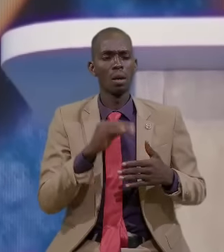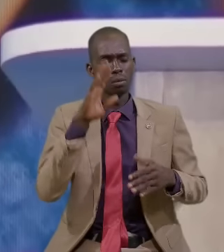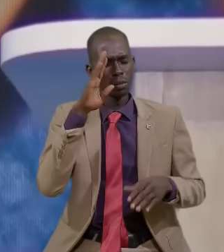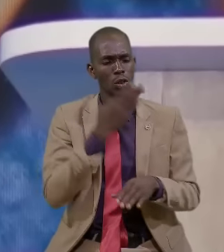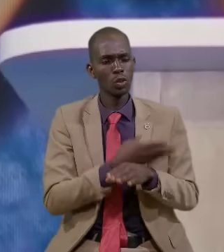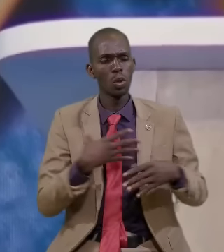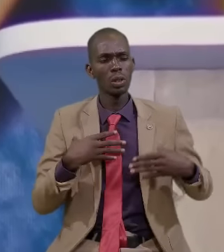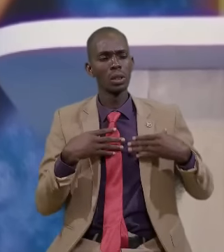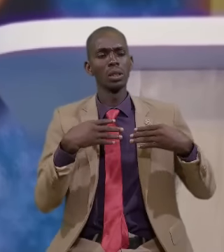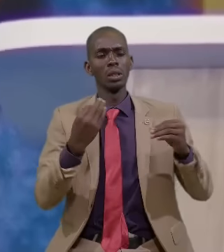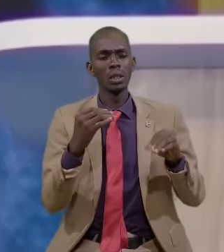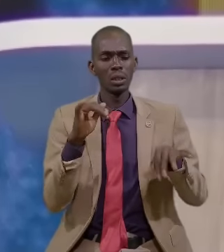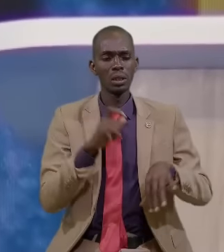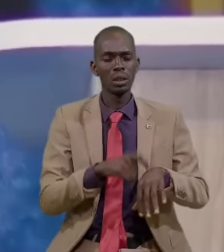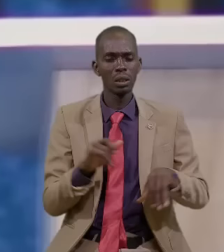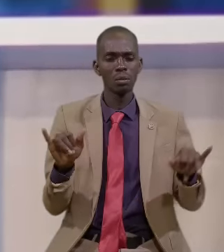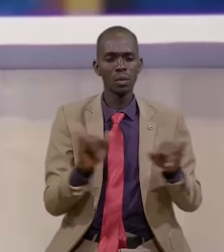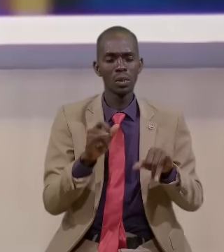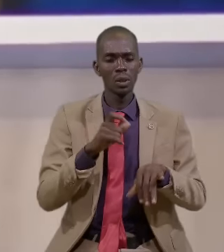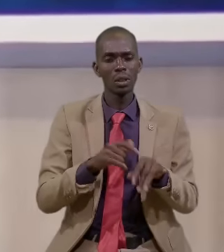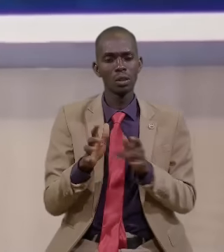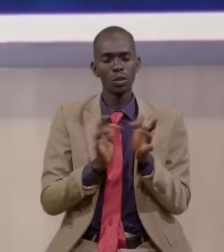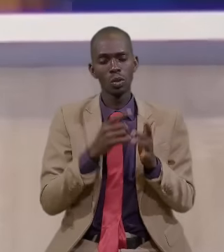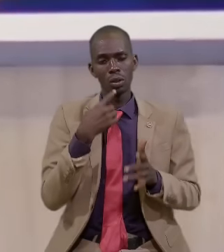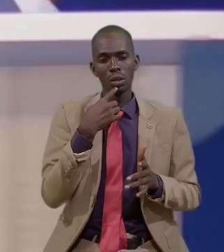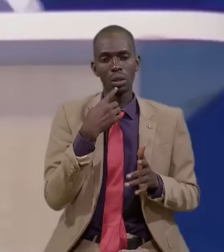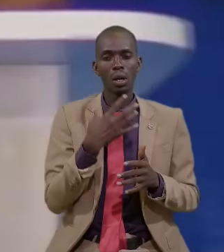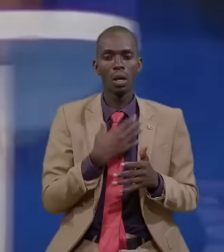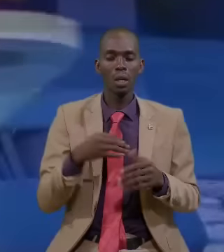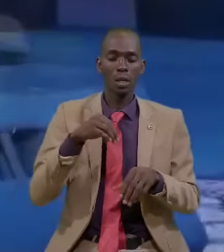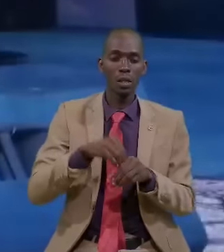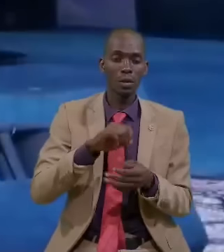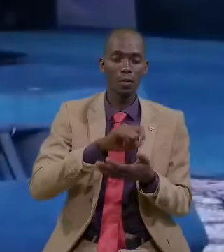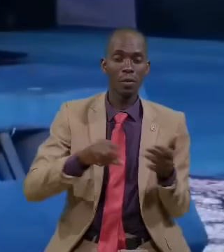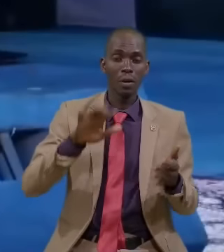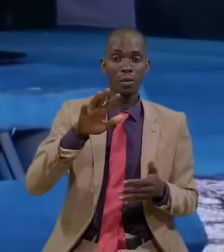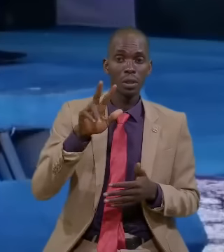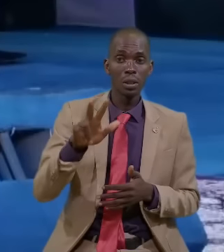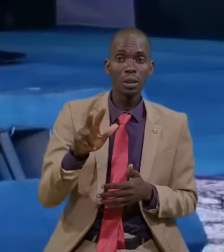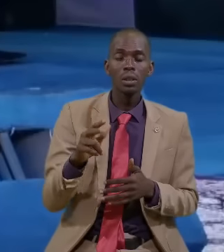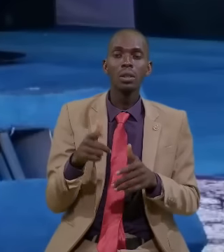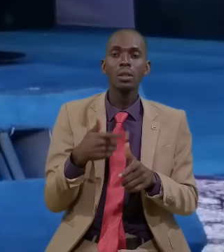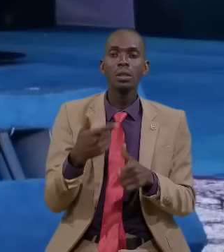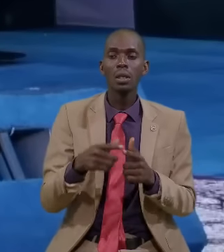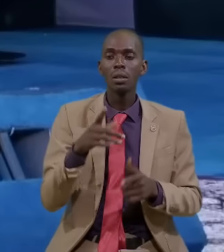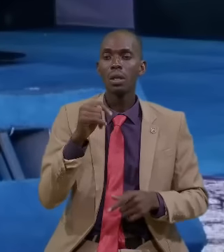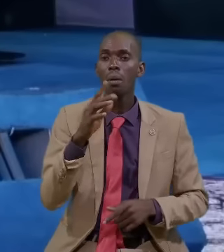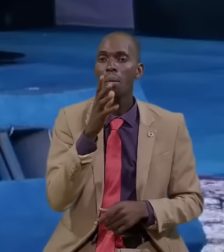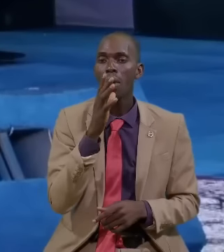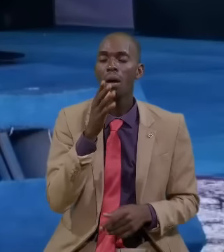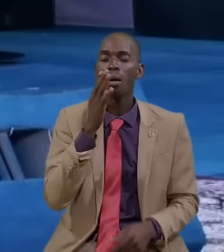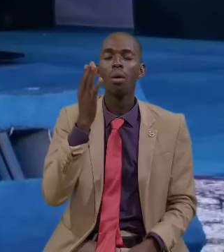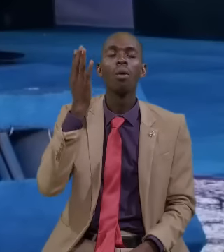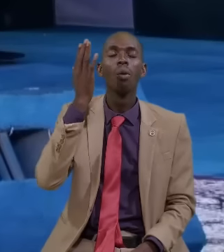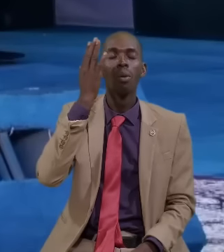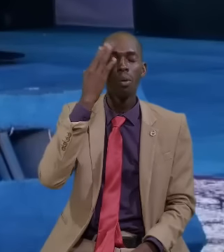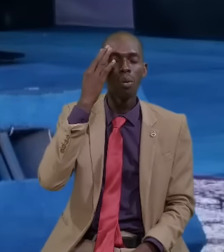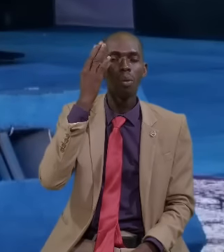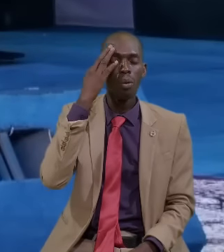verse 53. In verse 53, and so the father knew that it was at the same